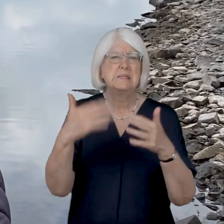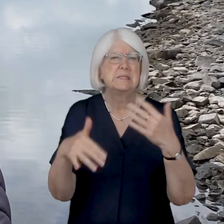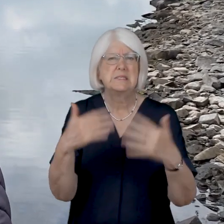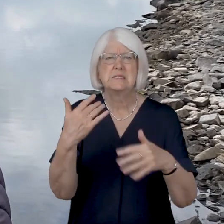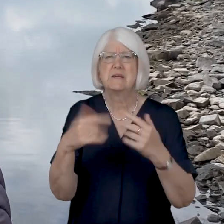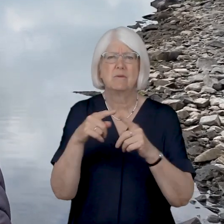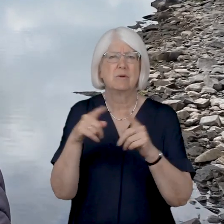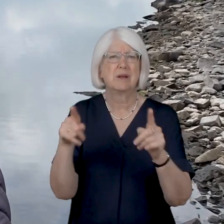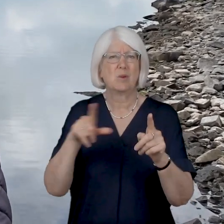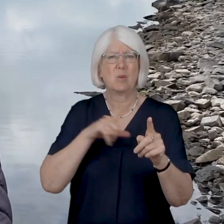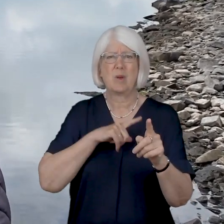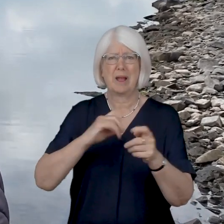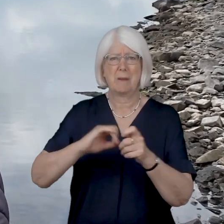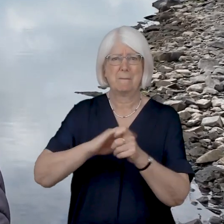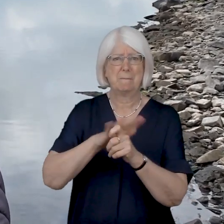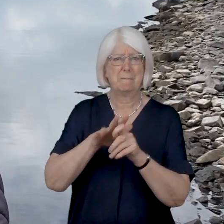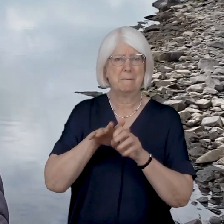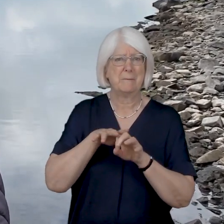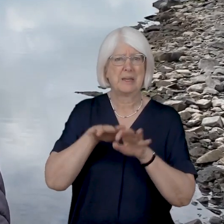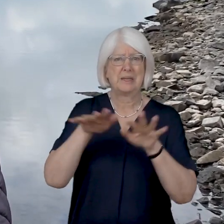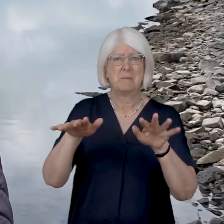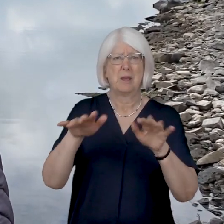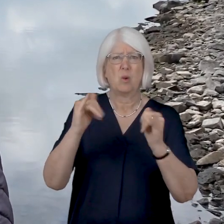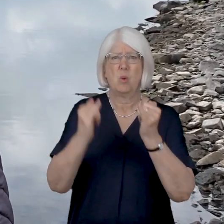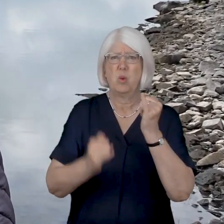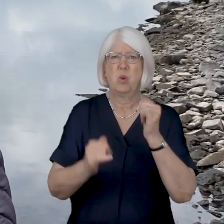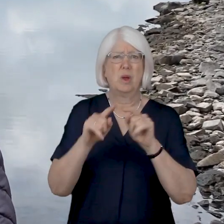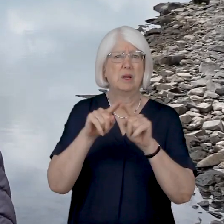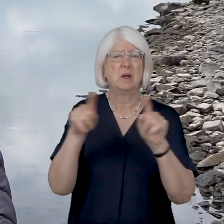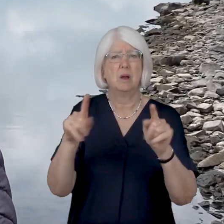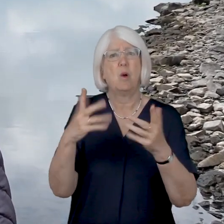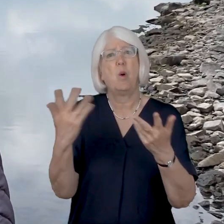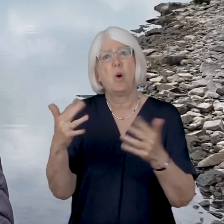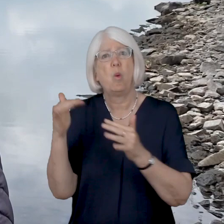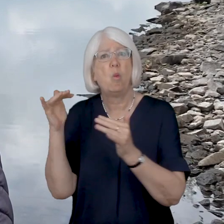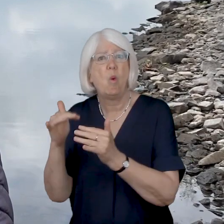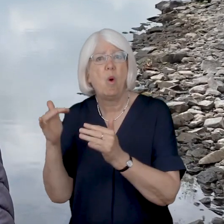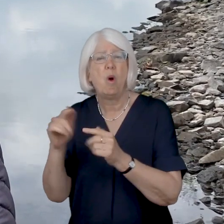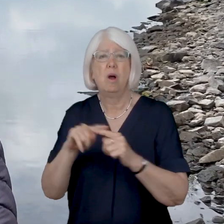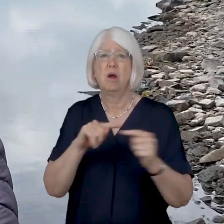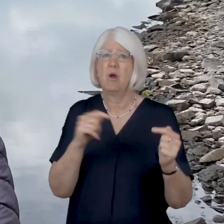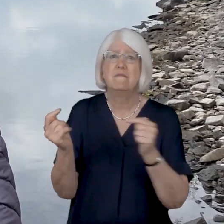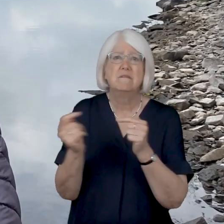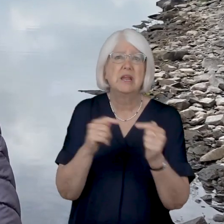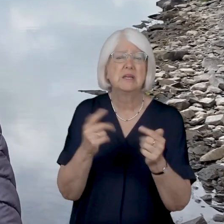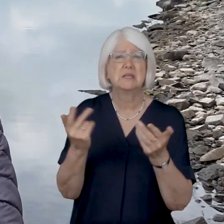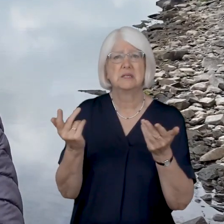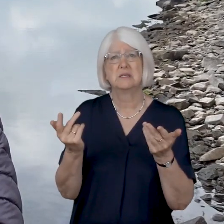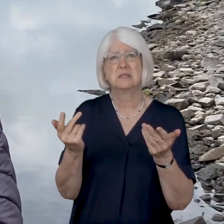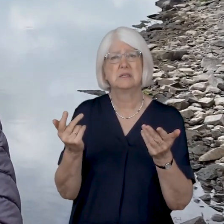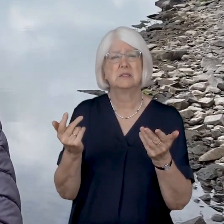suffering because of the pandemic, war, conflict,